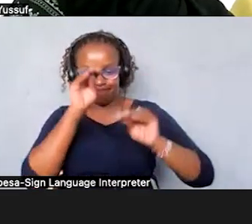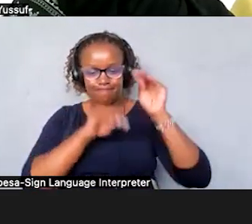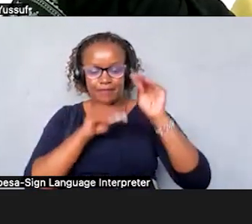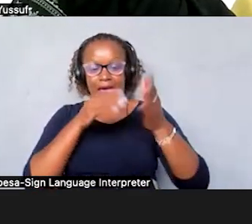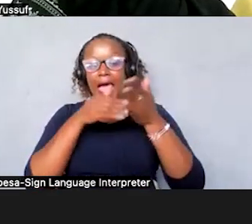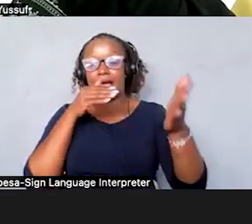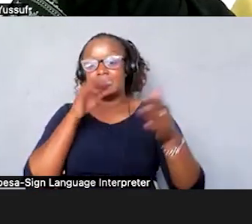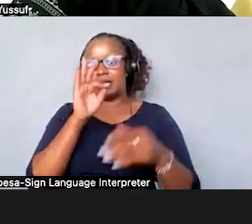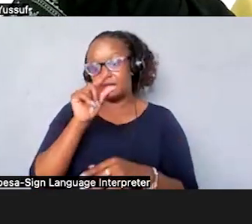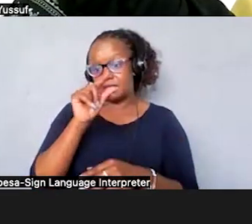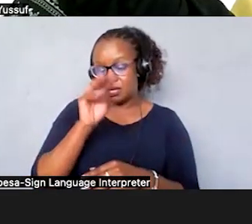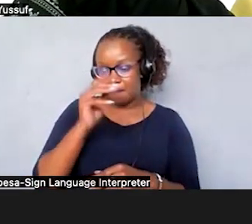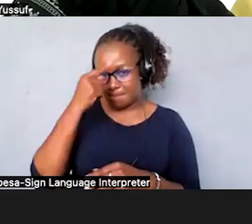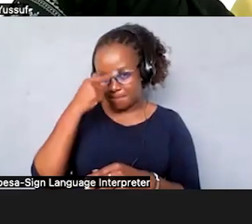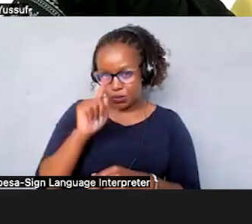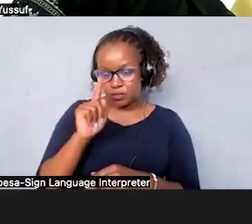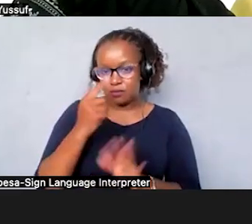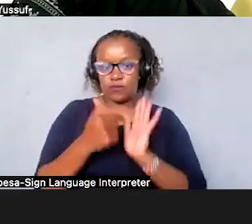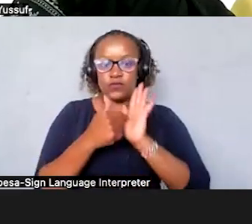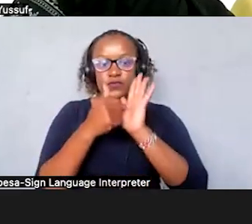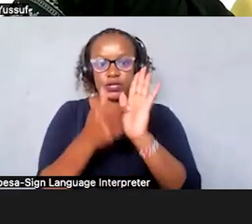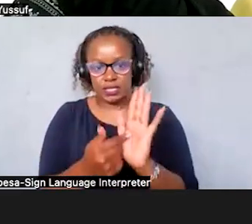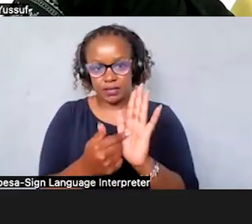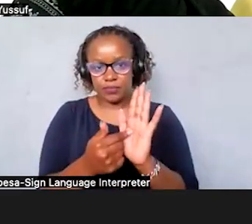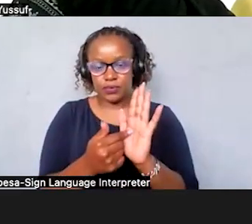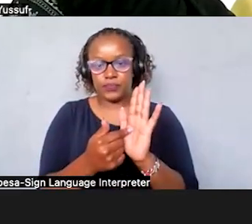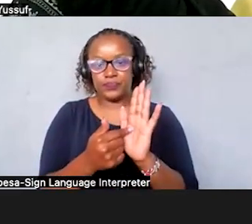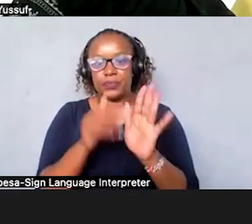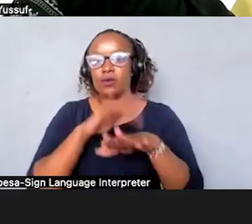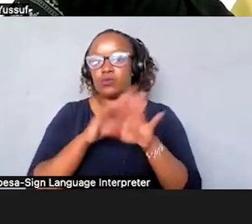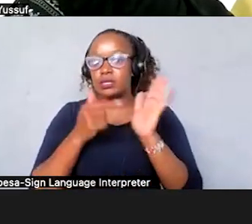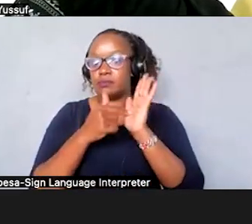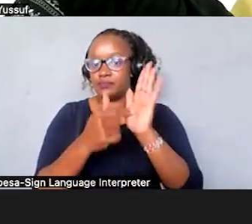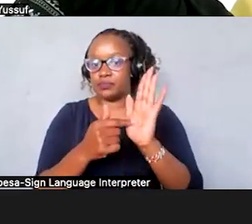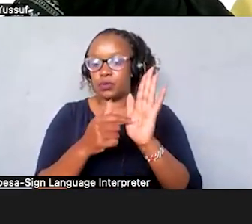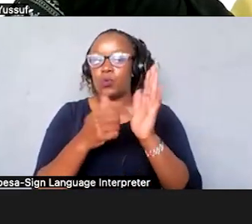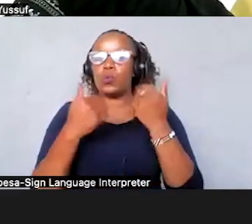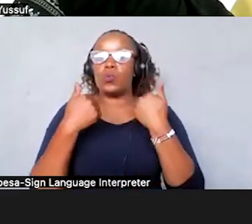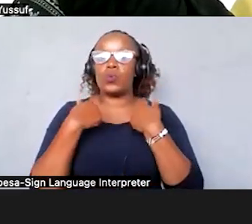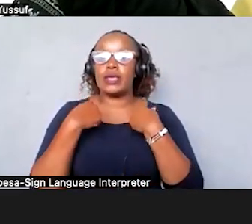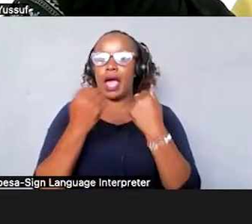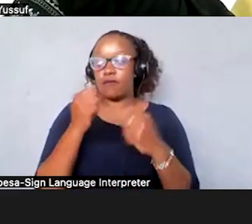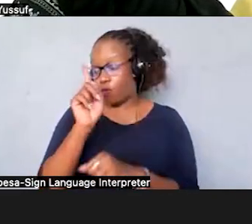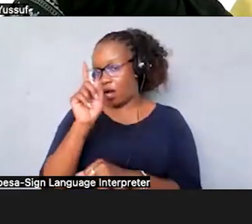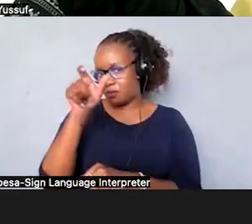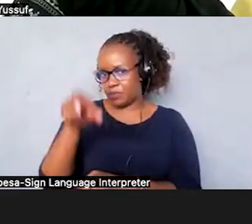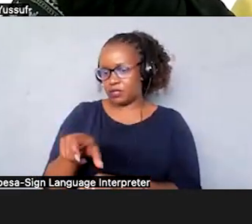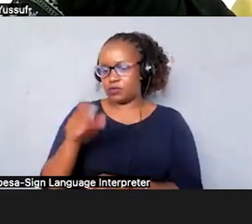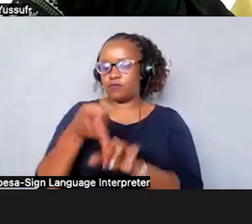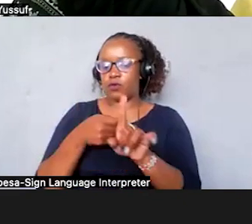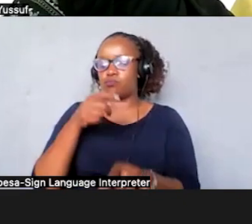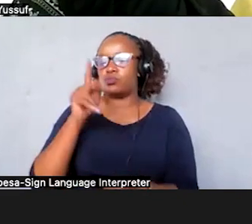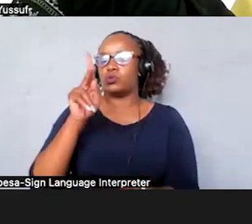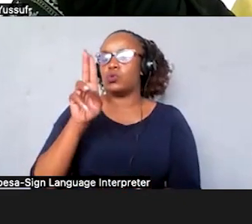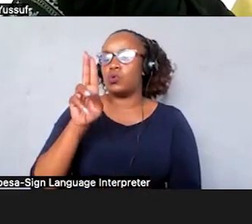survivors. If, for example, if I give you a very good example, we have one of us from Kuria, Migori County.